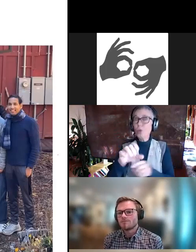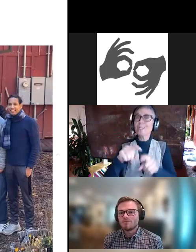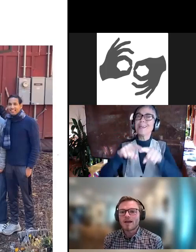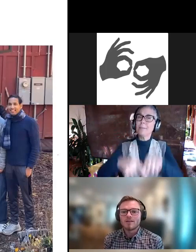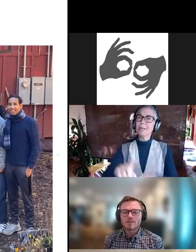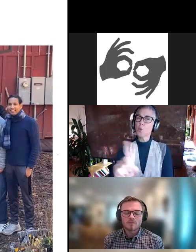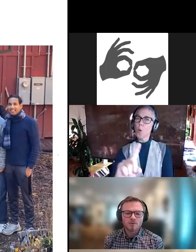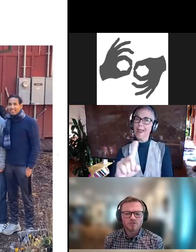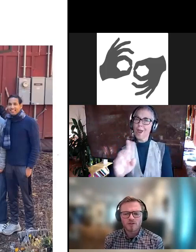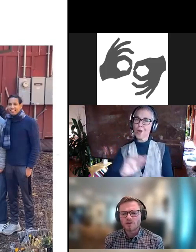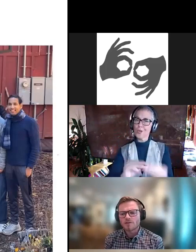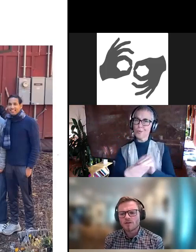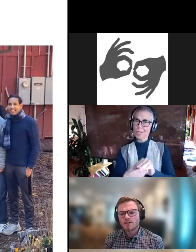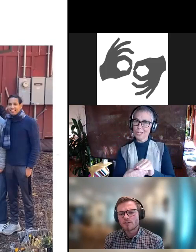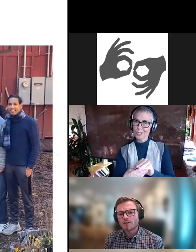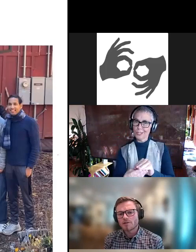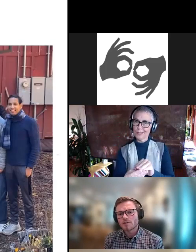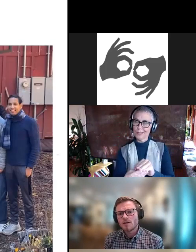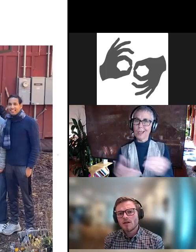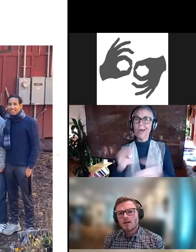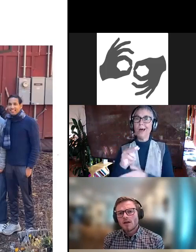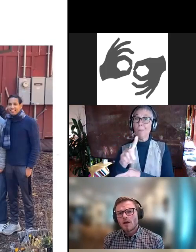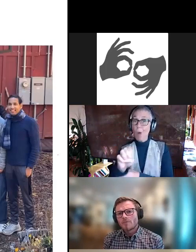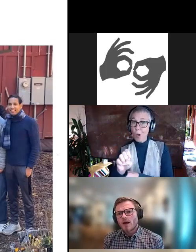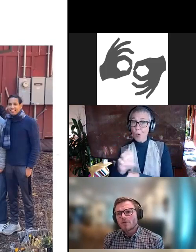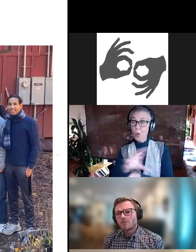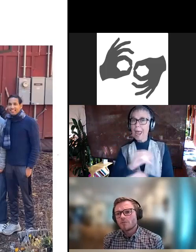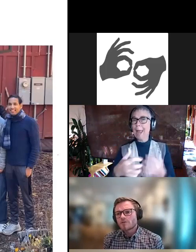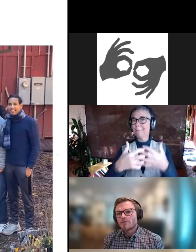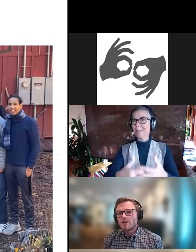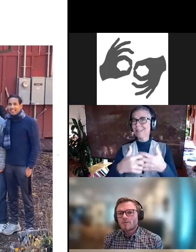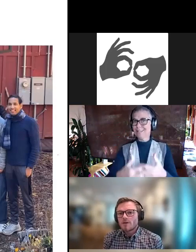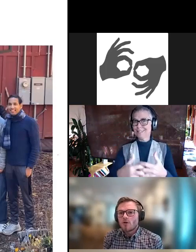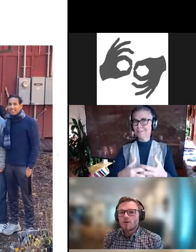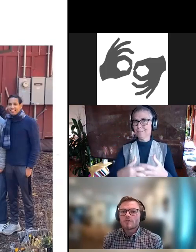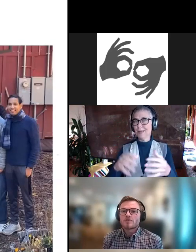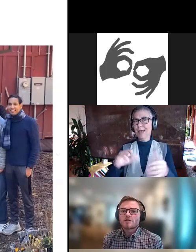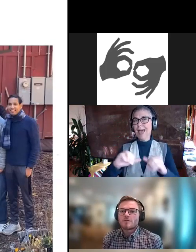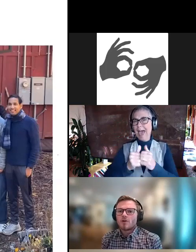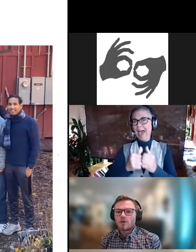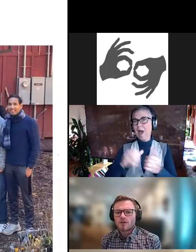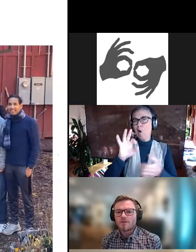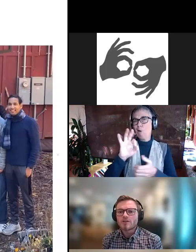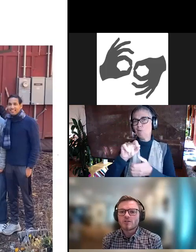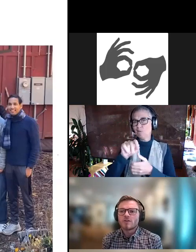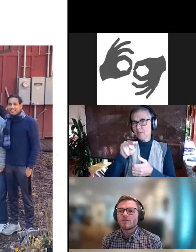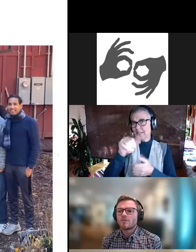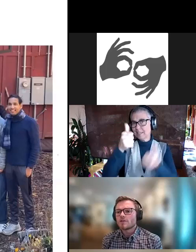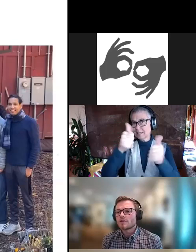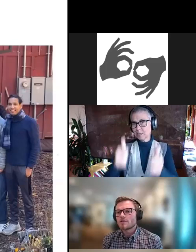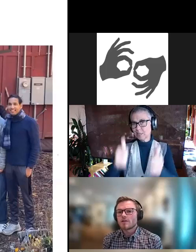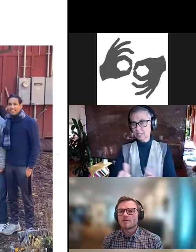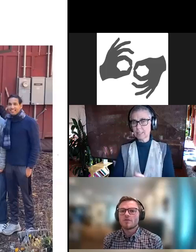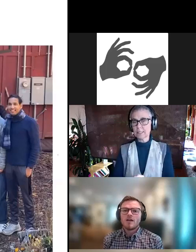the mechanism by which fitness decreases. For higher throughput screens, I mean, holes are just, a function of the